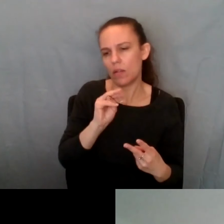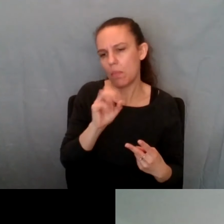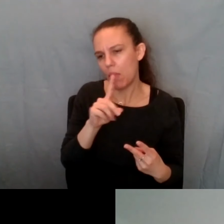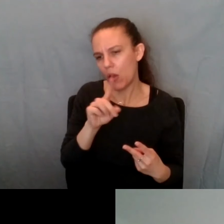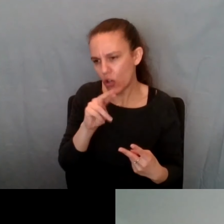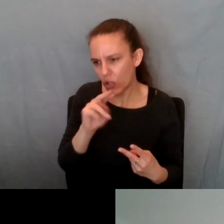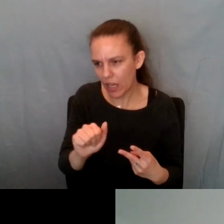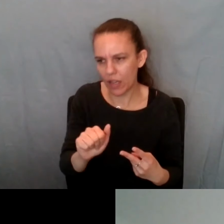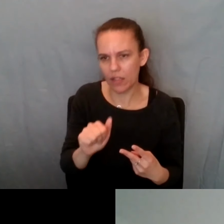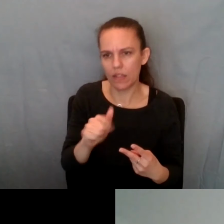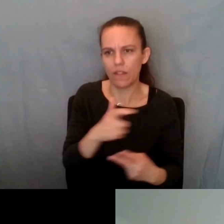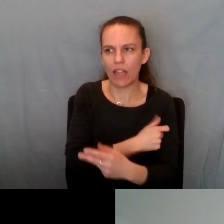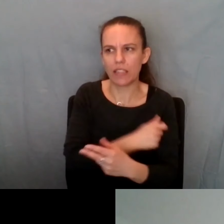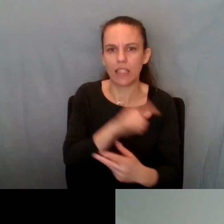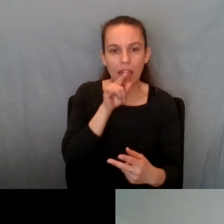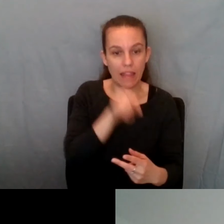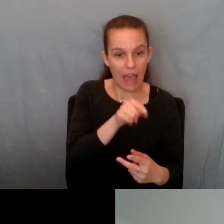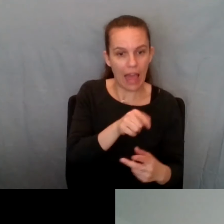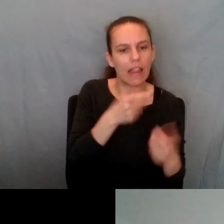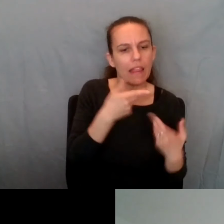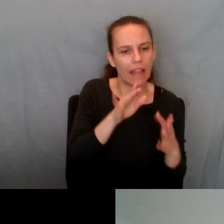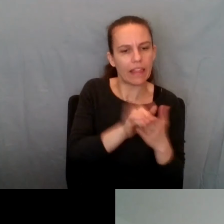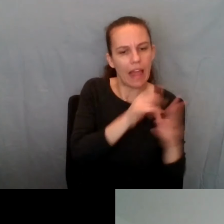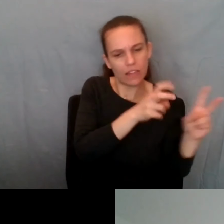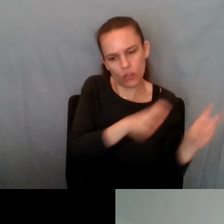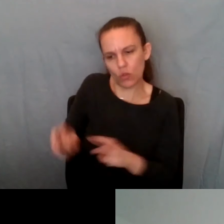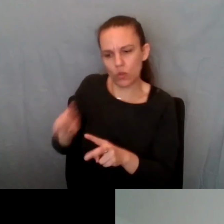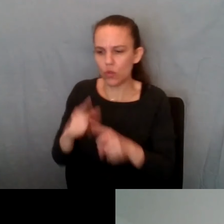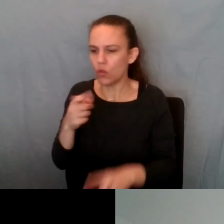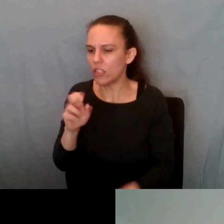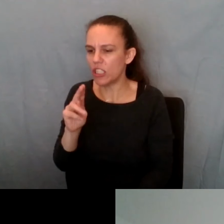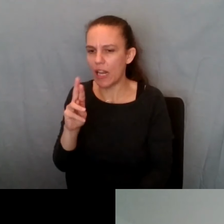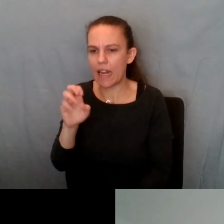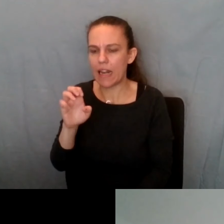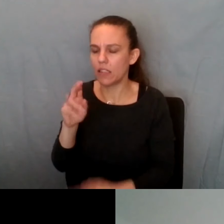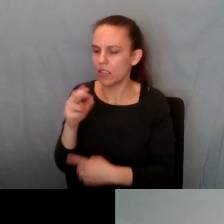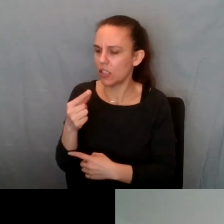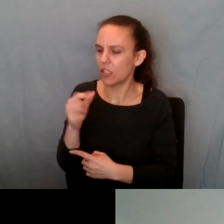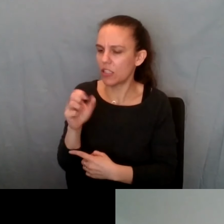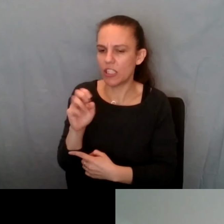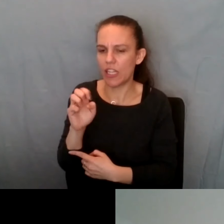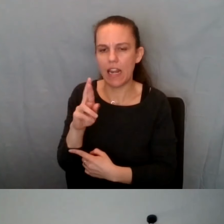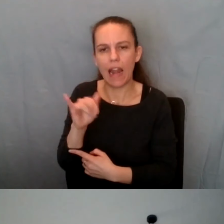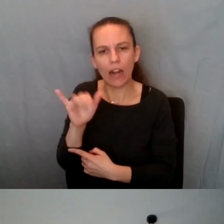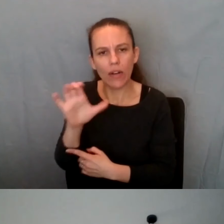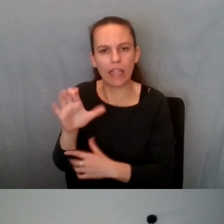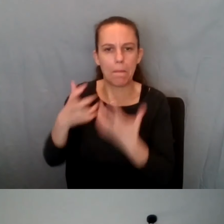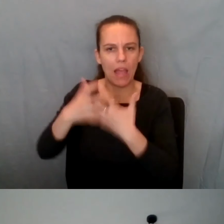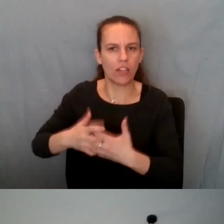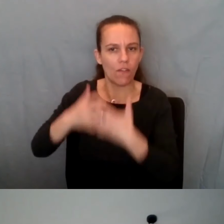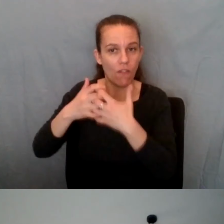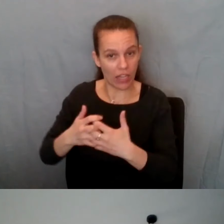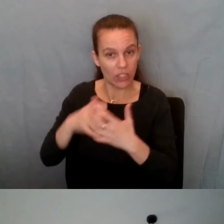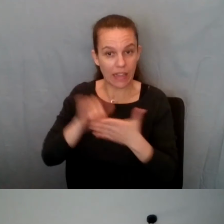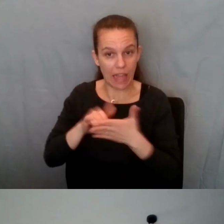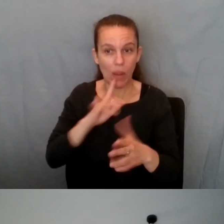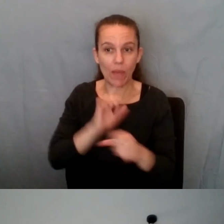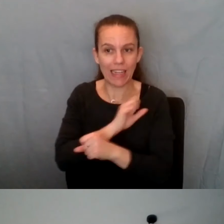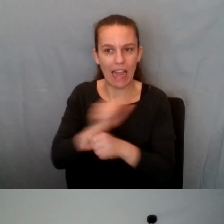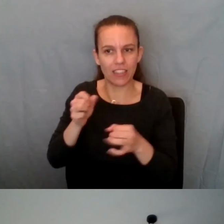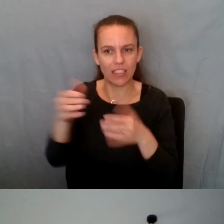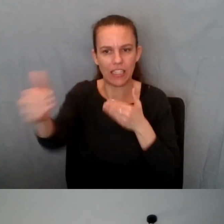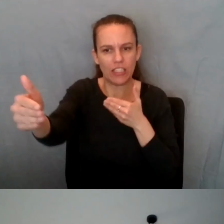put that into generic manufacturing so that we can actually change this timeline? It's